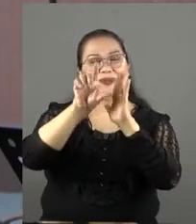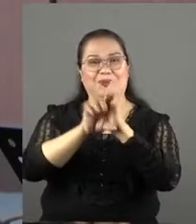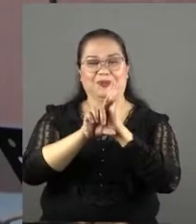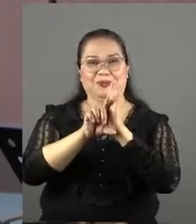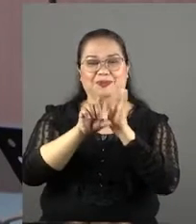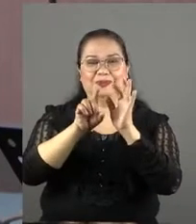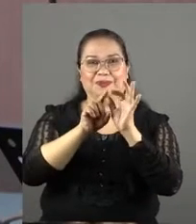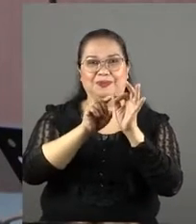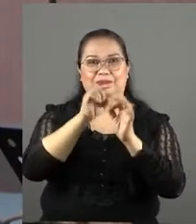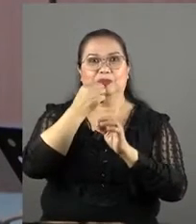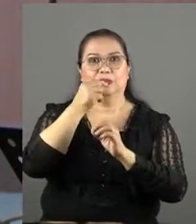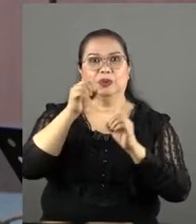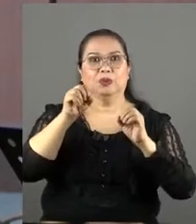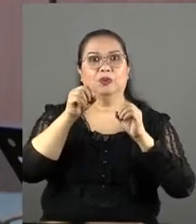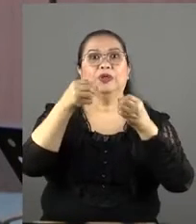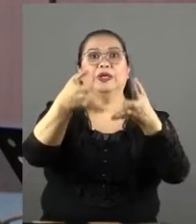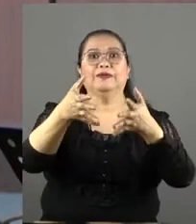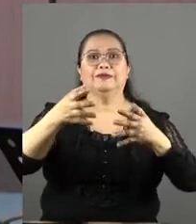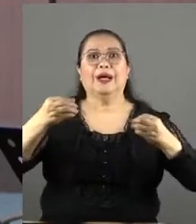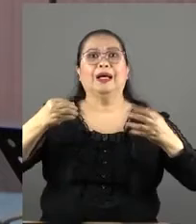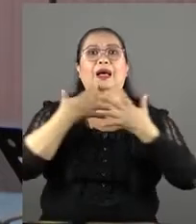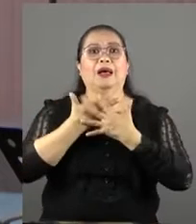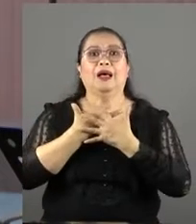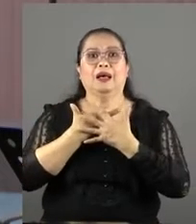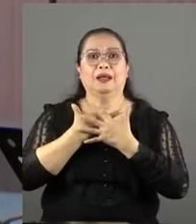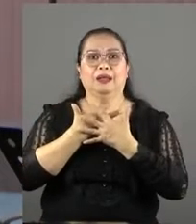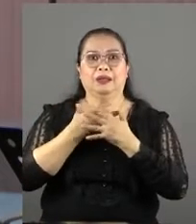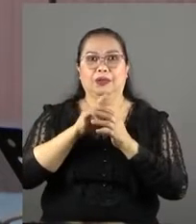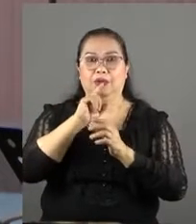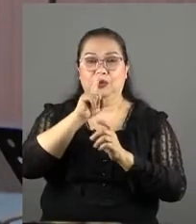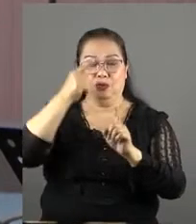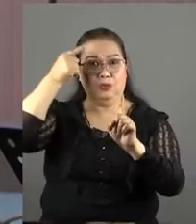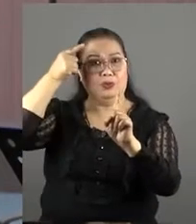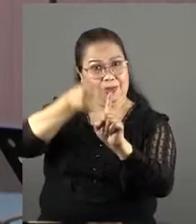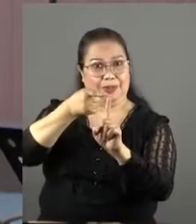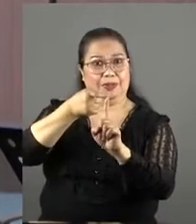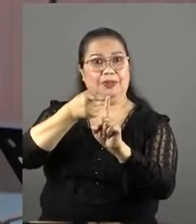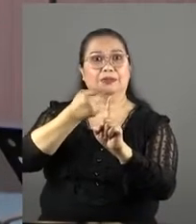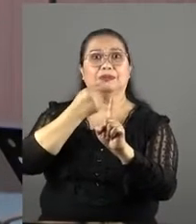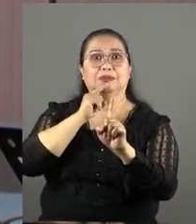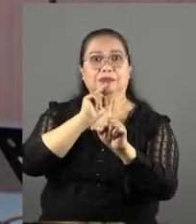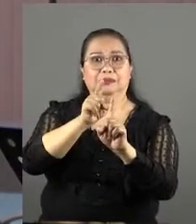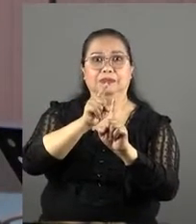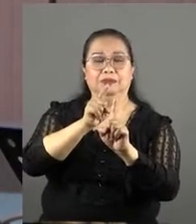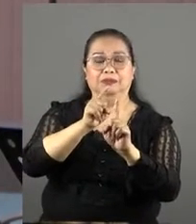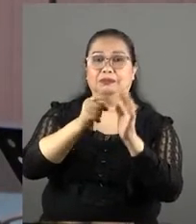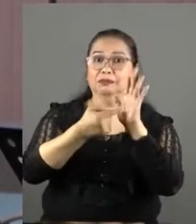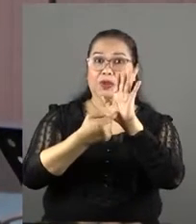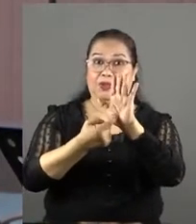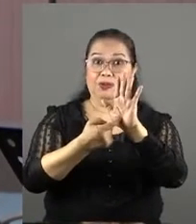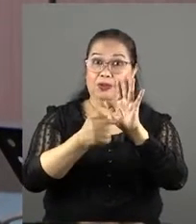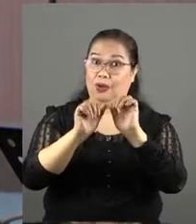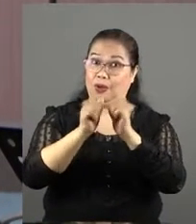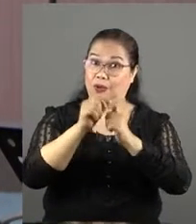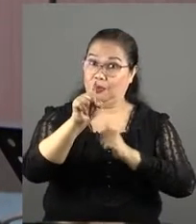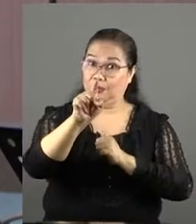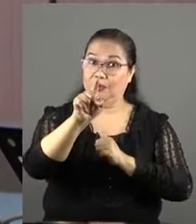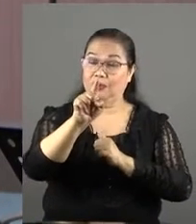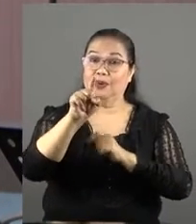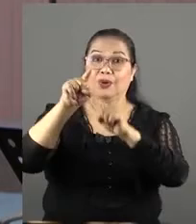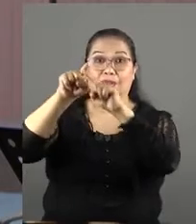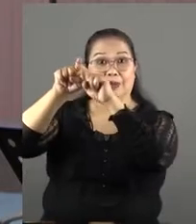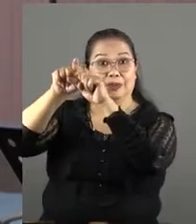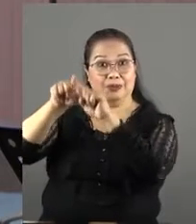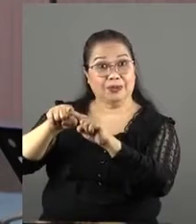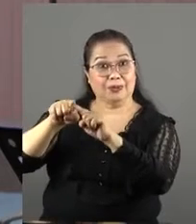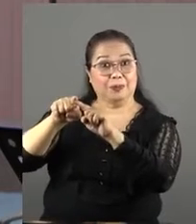To provoke terror in us. It's intentional. It shows us, if this is how I depend